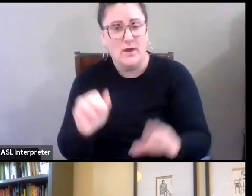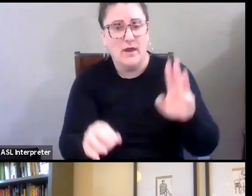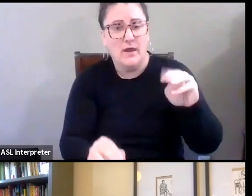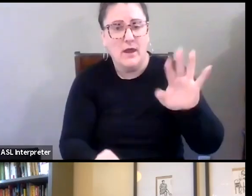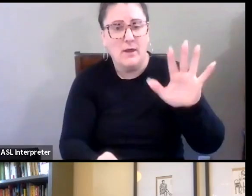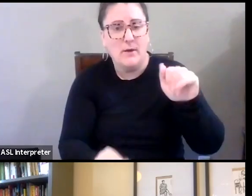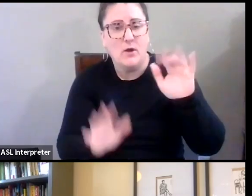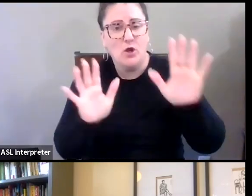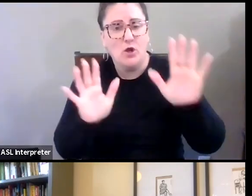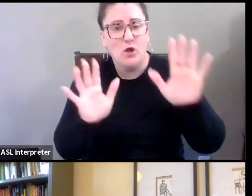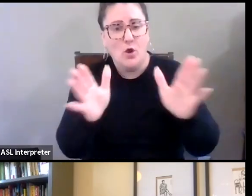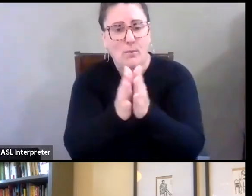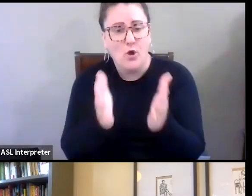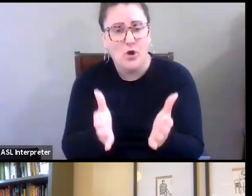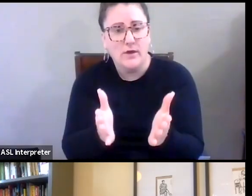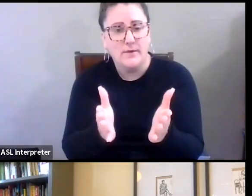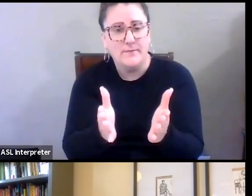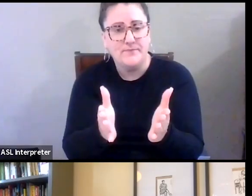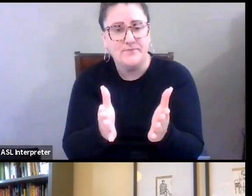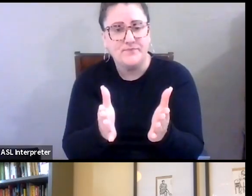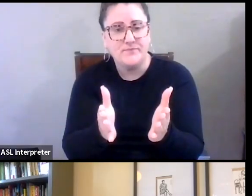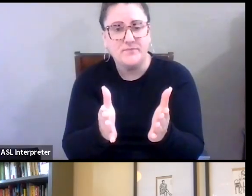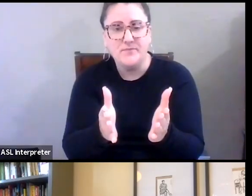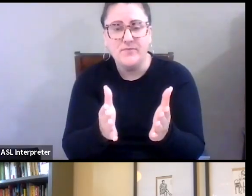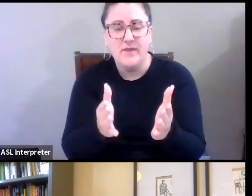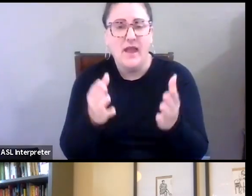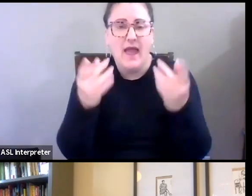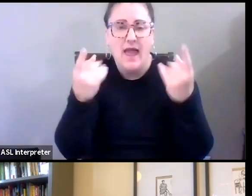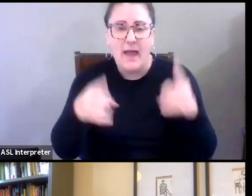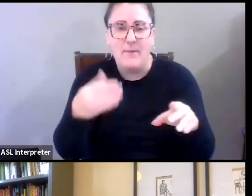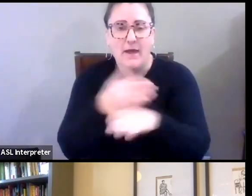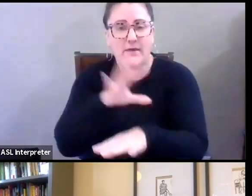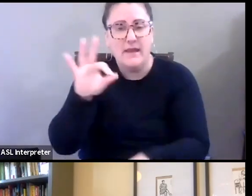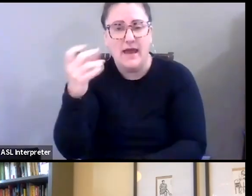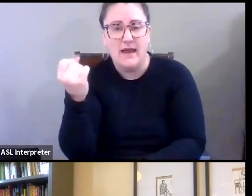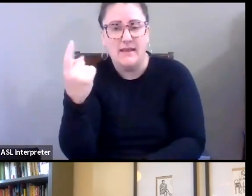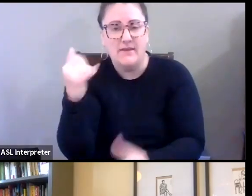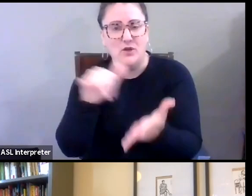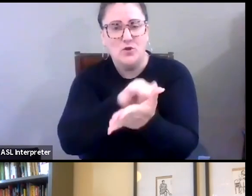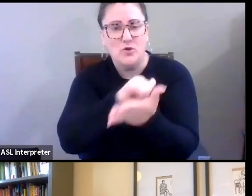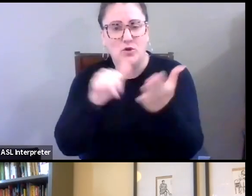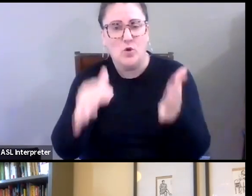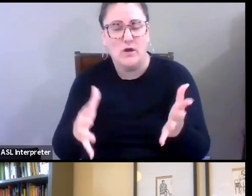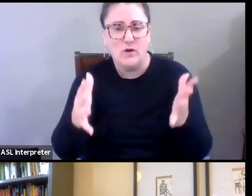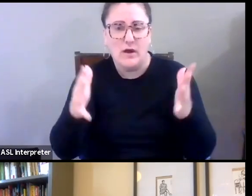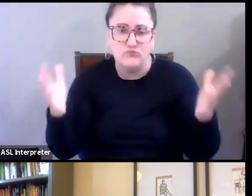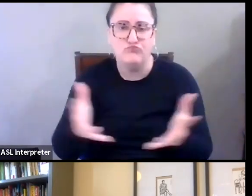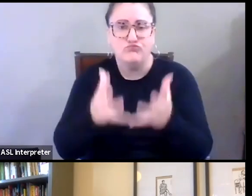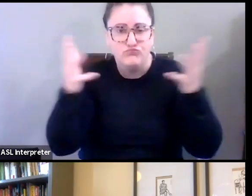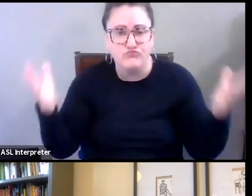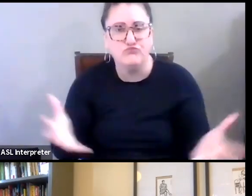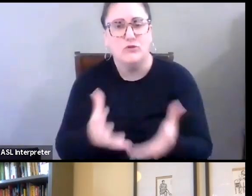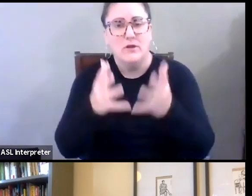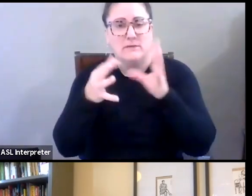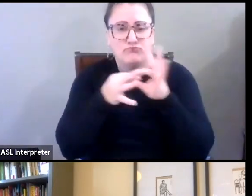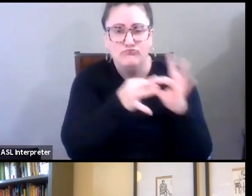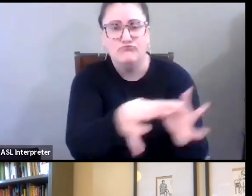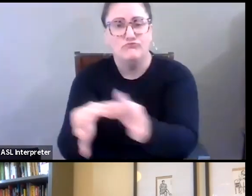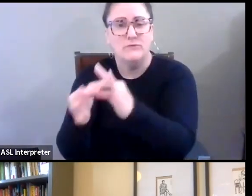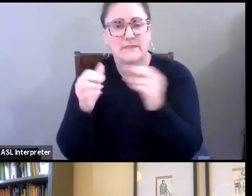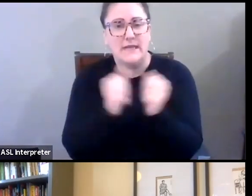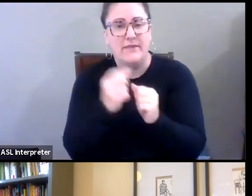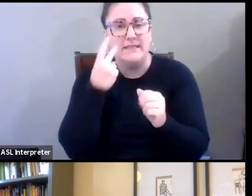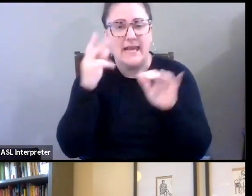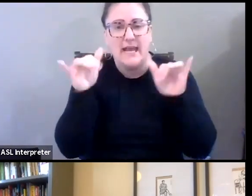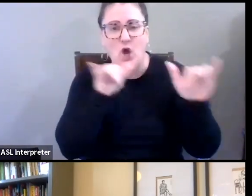your book, in the aftermath of 9/11, the New Yorkers are kind of rallying together. They see this like